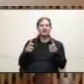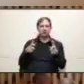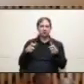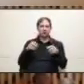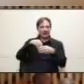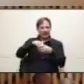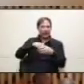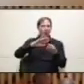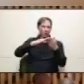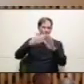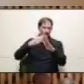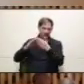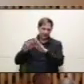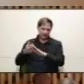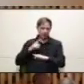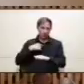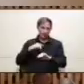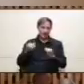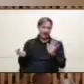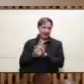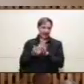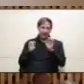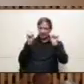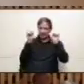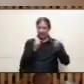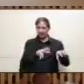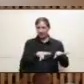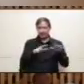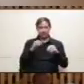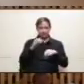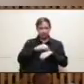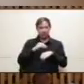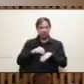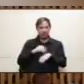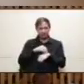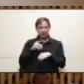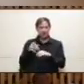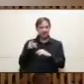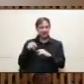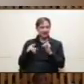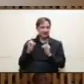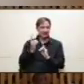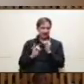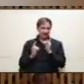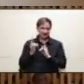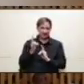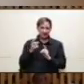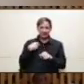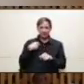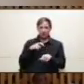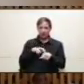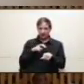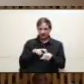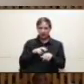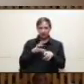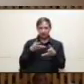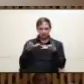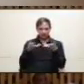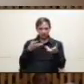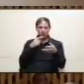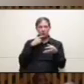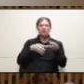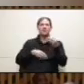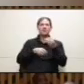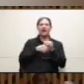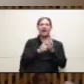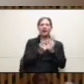Mahikeng. Illegal dumping is a crisis in the city and is something that we want to work on it using our bylaws, which we